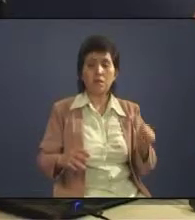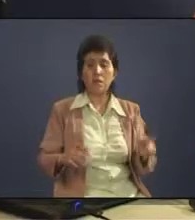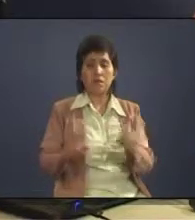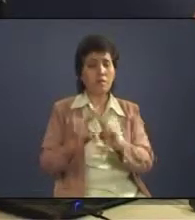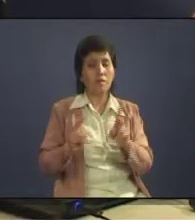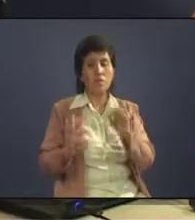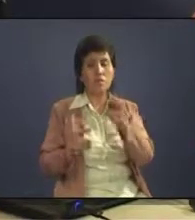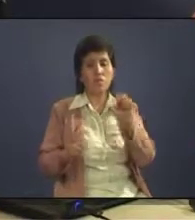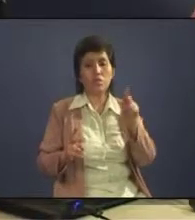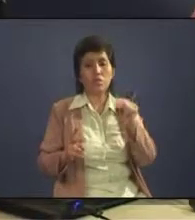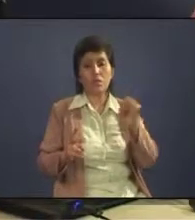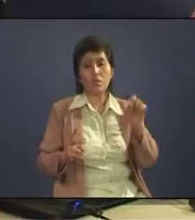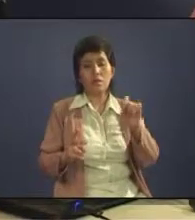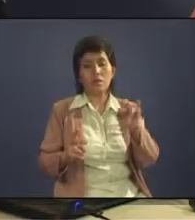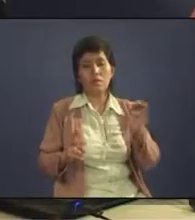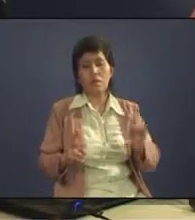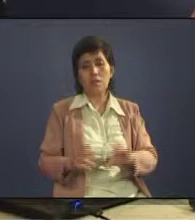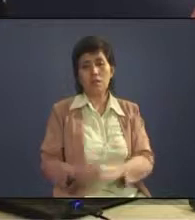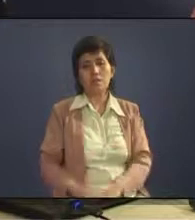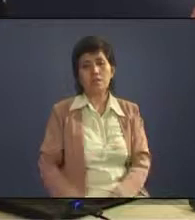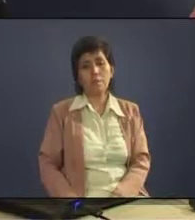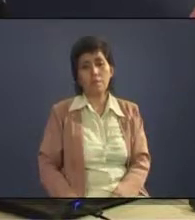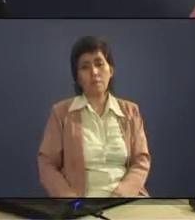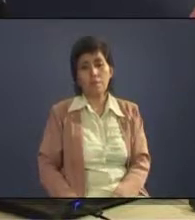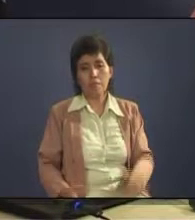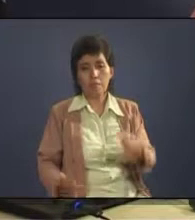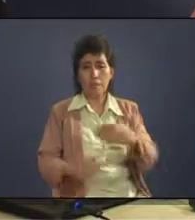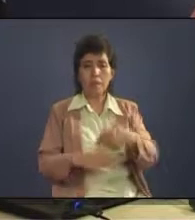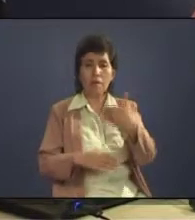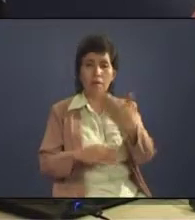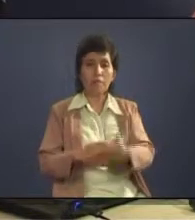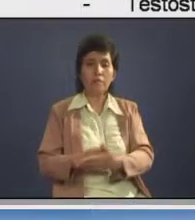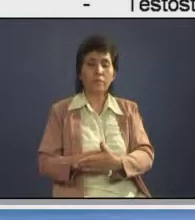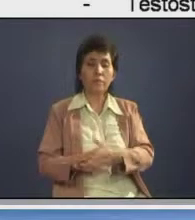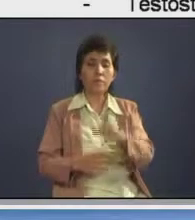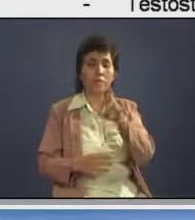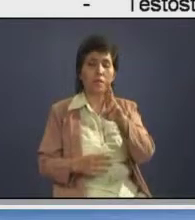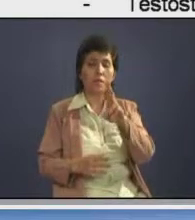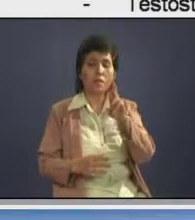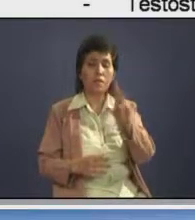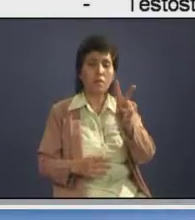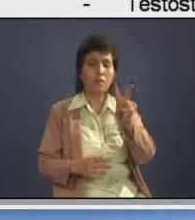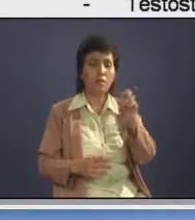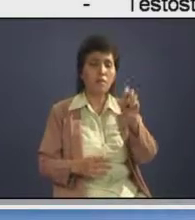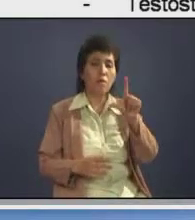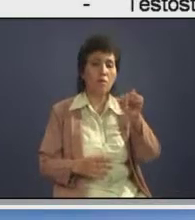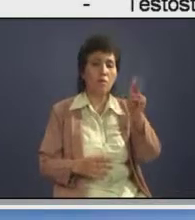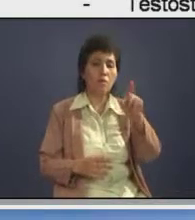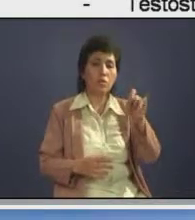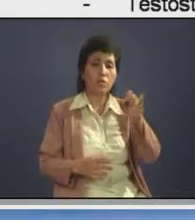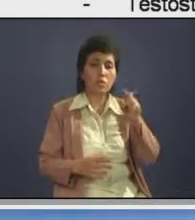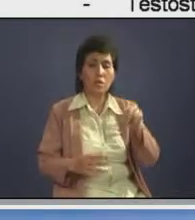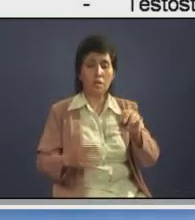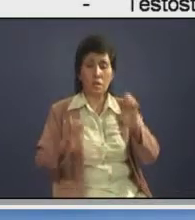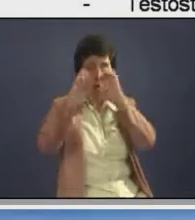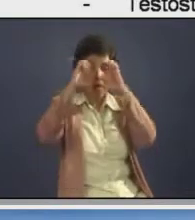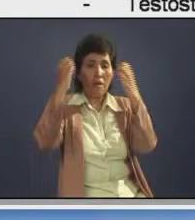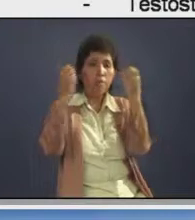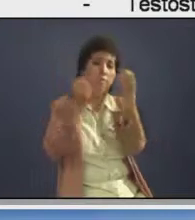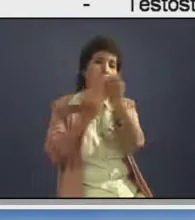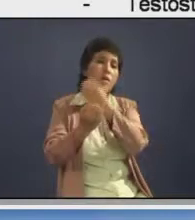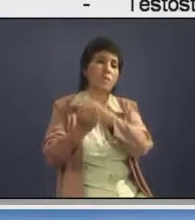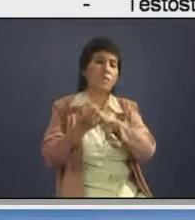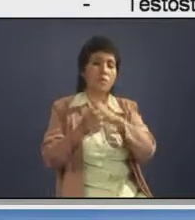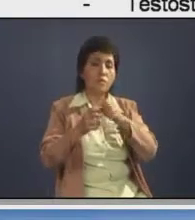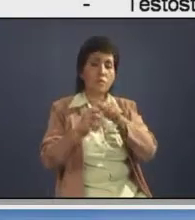very genetic. We all inherit that, okay? Next one is evolutionary principles. The environment that affects